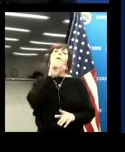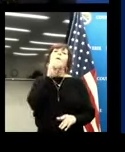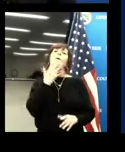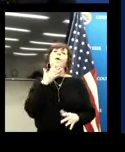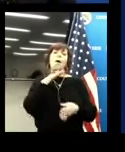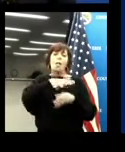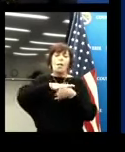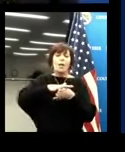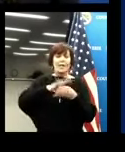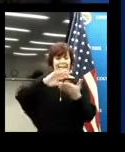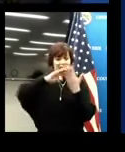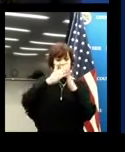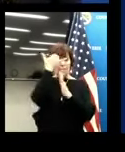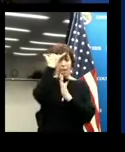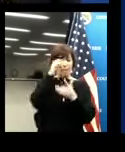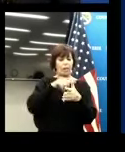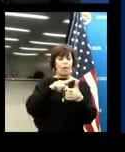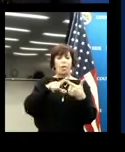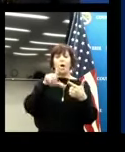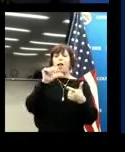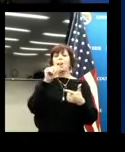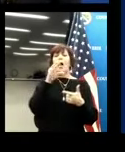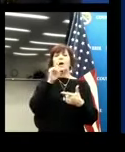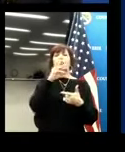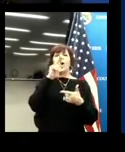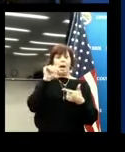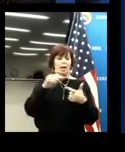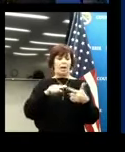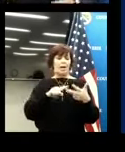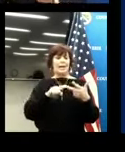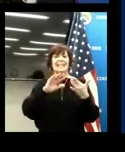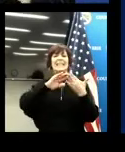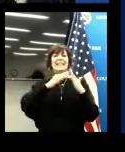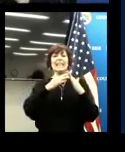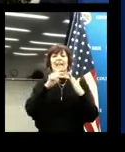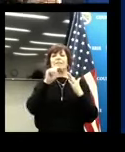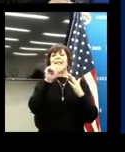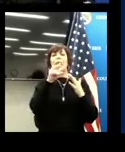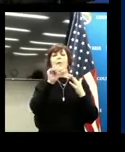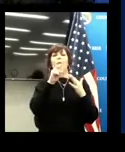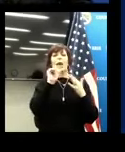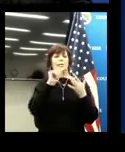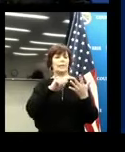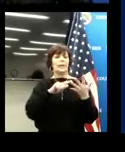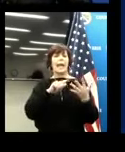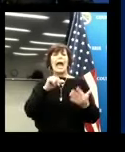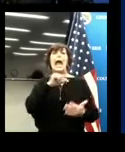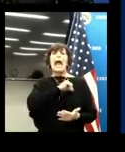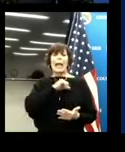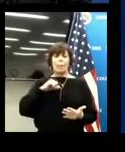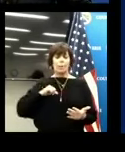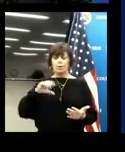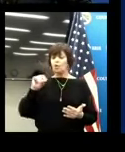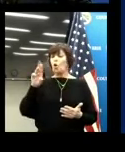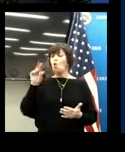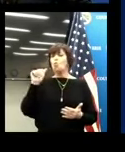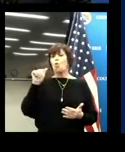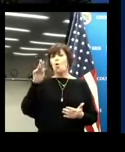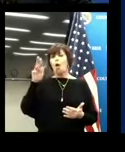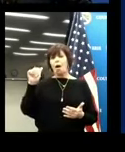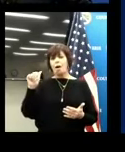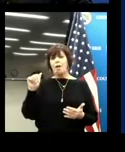city of Buffalo, the city of Lackawanna, the city of Tonawanda, and the towns of Amherst, Aurora, Cheektowaga,